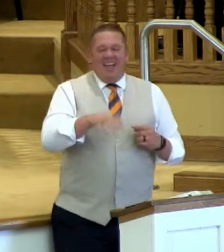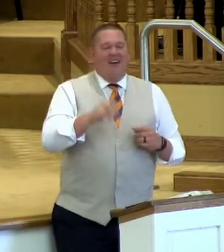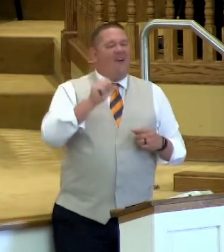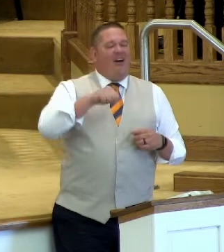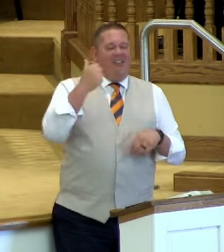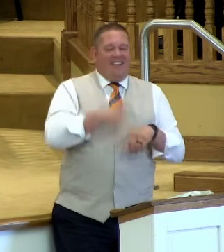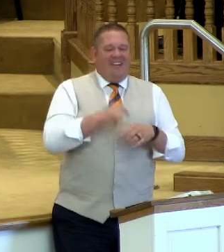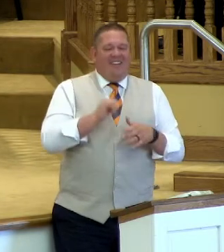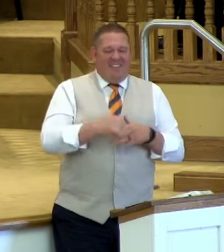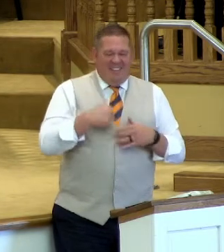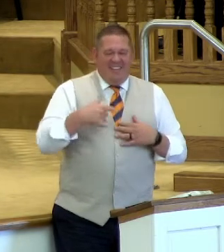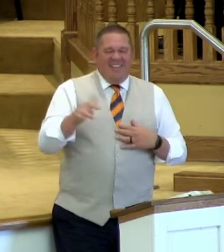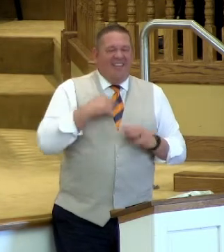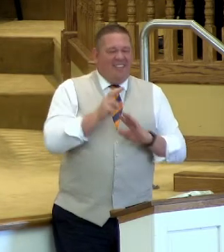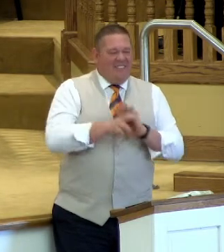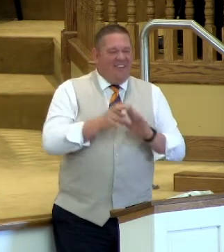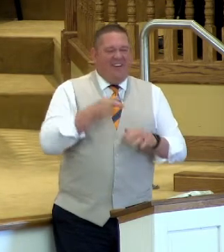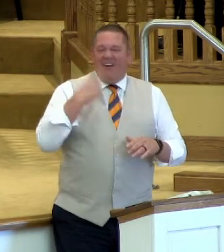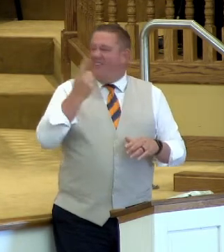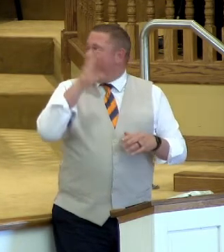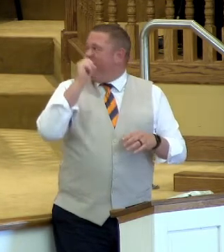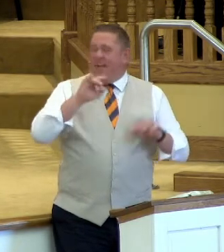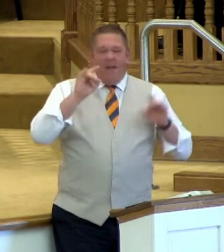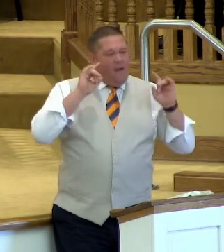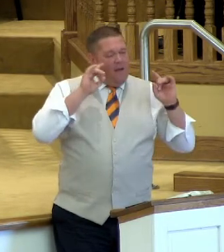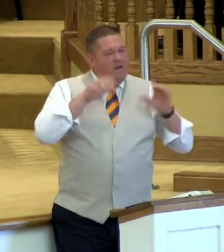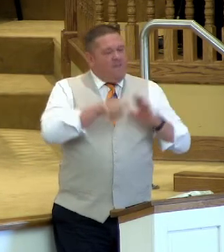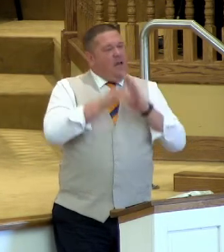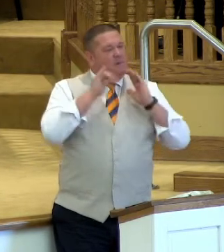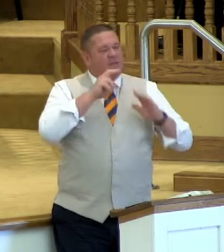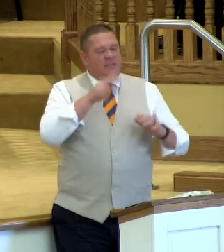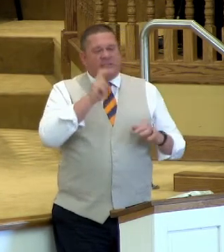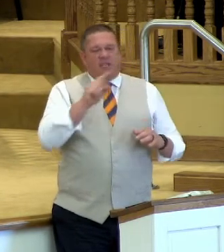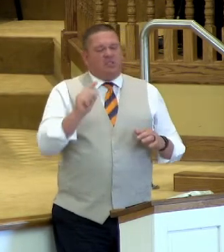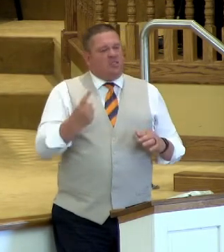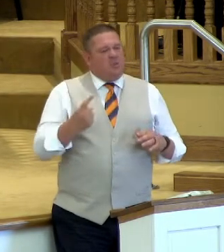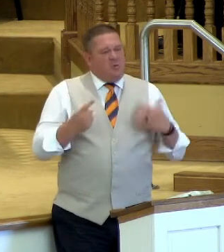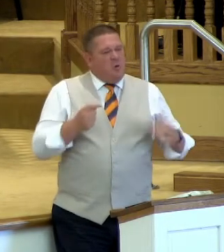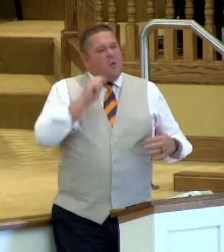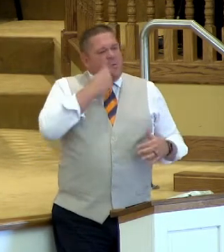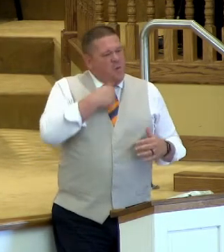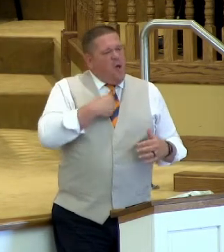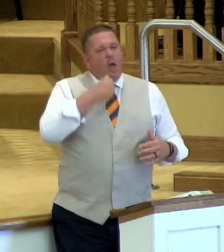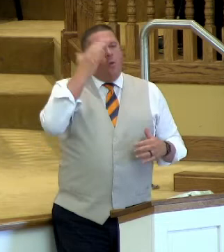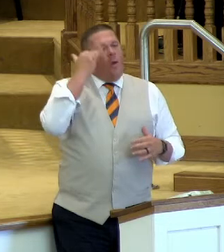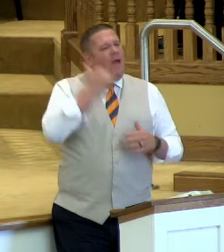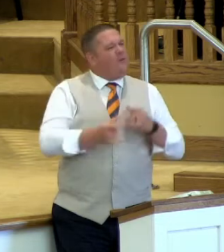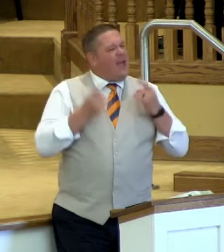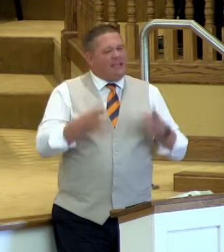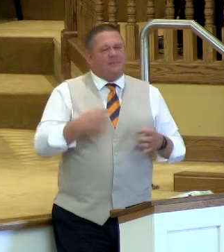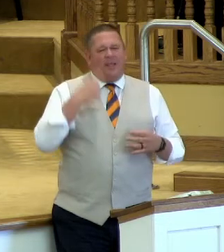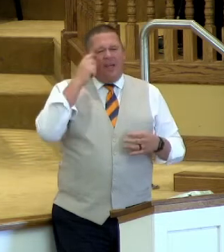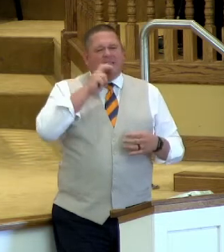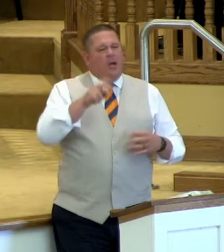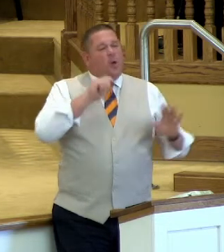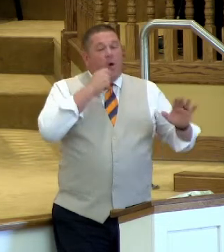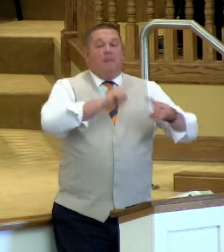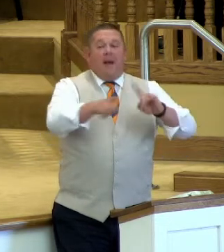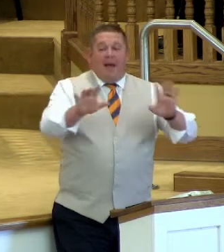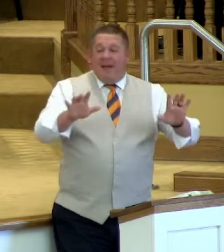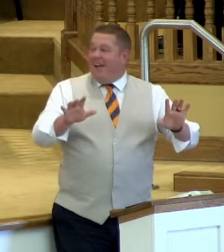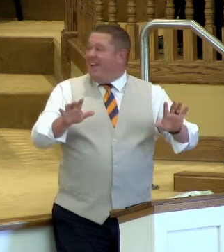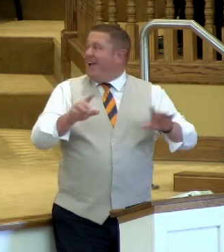one of the other experiences. I just remember I've always been fascinated by snakes. I thought, oh, wow, snakes are just, they're cool. I don't know why everyone hates them. I thought snakes were cool.